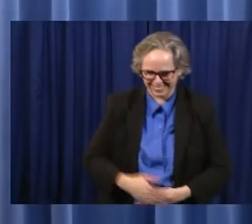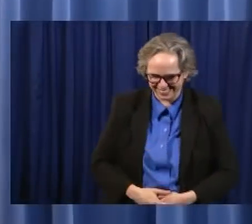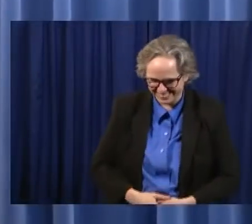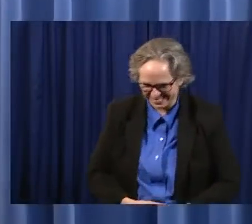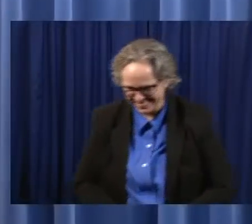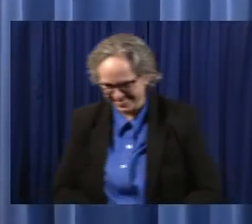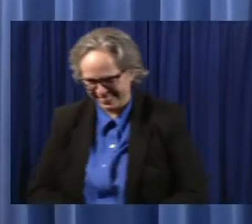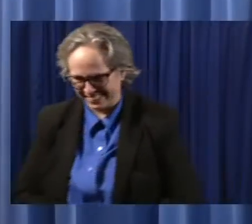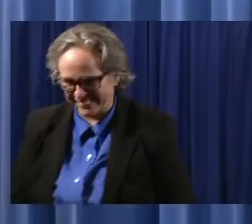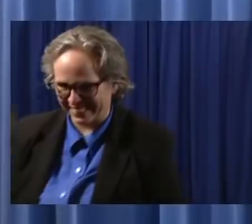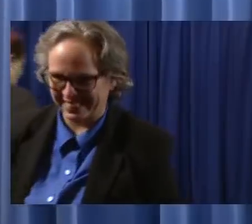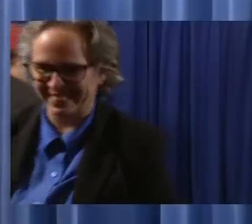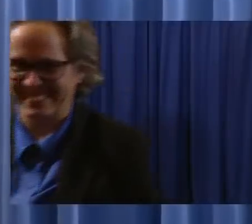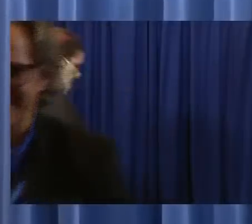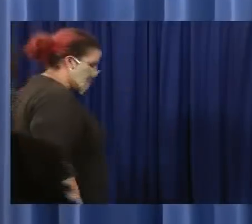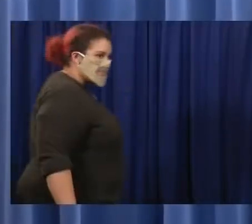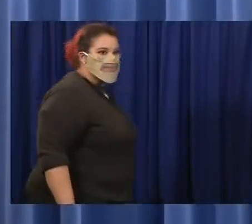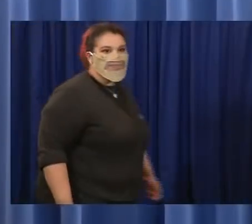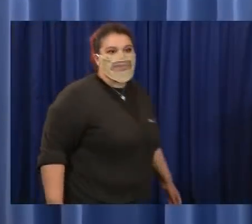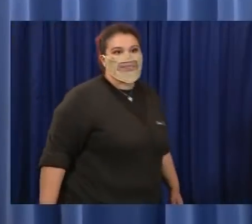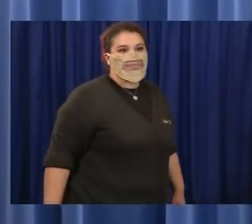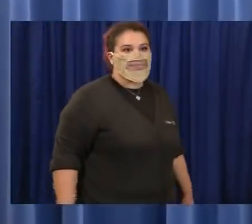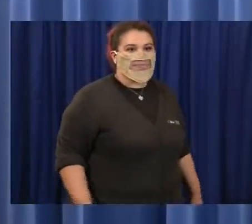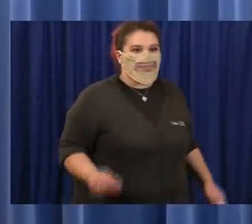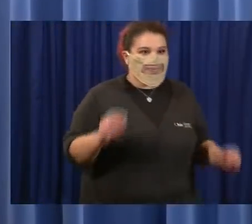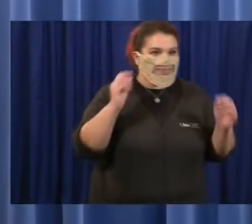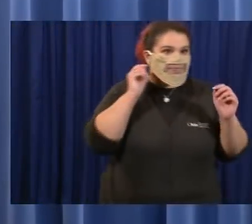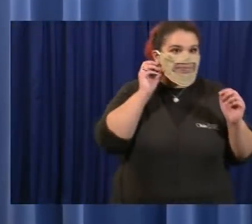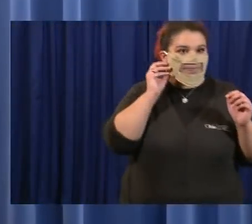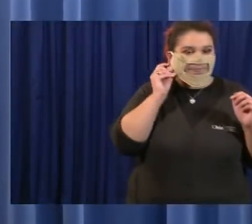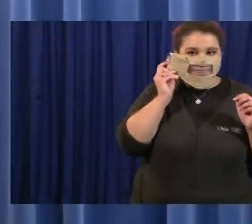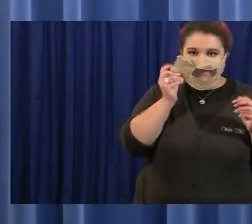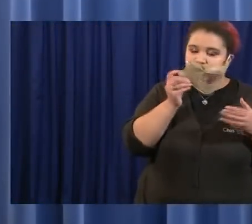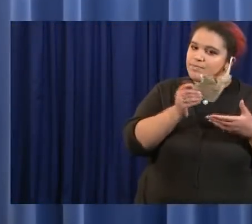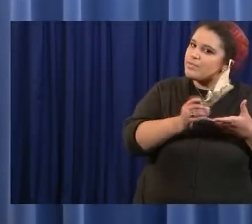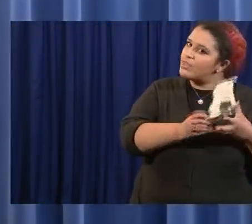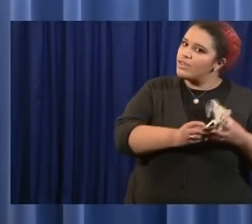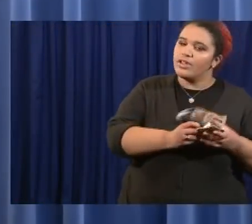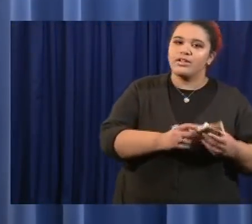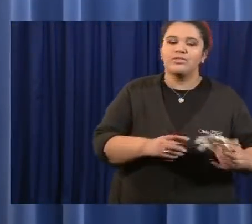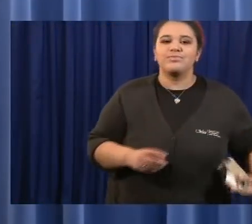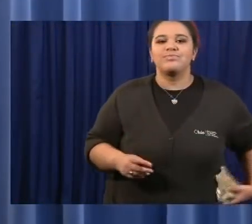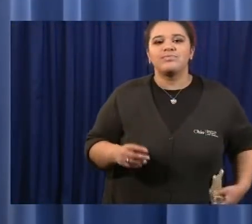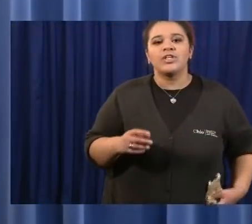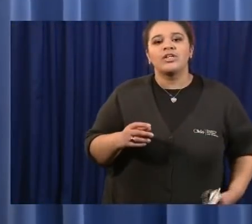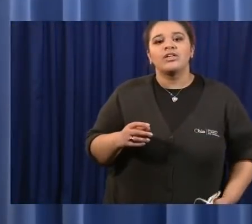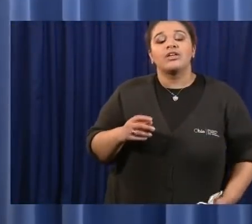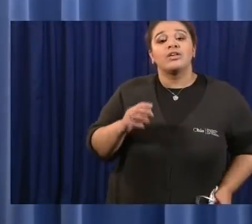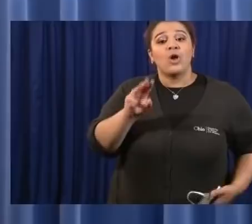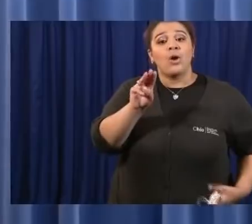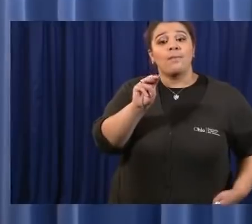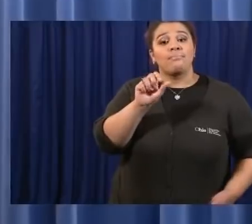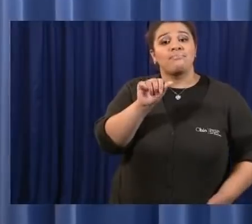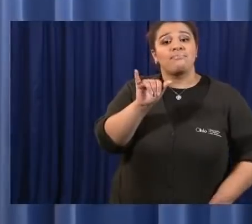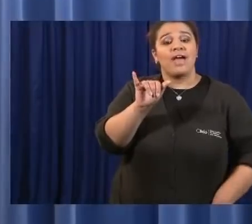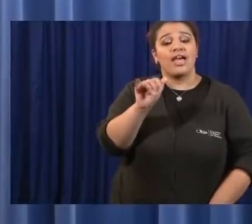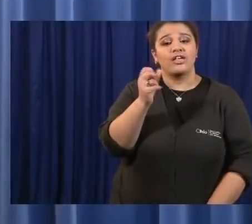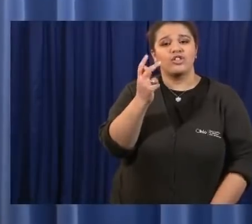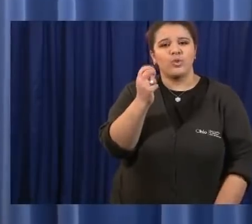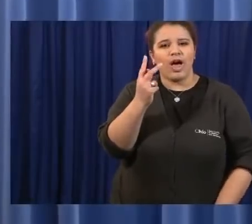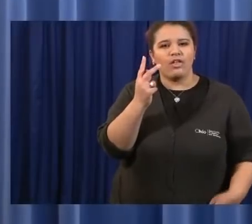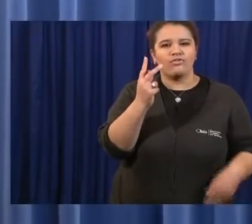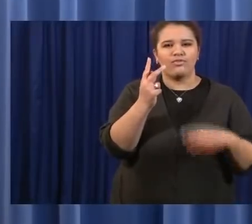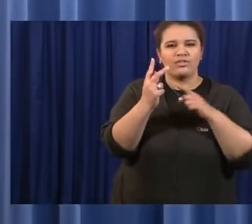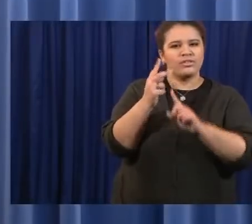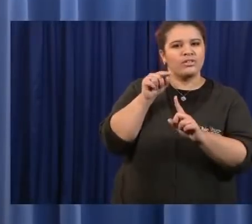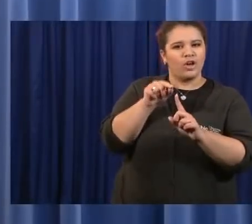on deck circle. Happy Friday. Box. Can I ask a question about shopping when we get to May 12th? Can I go shopping because I just